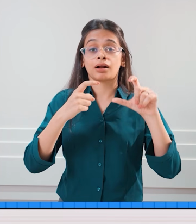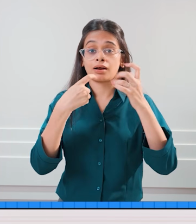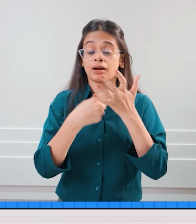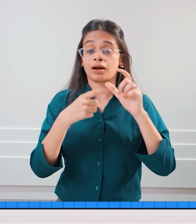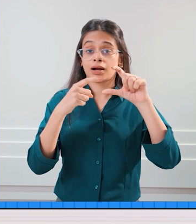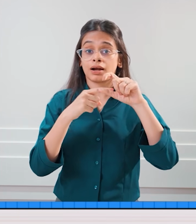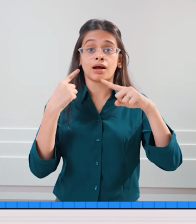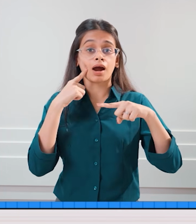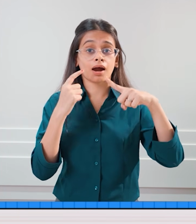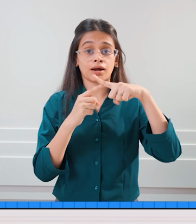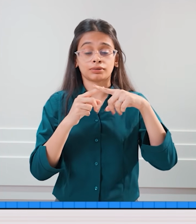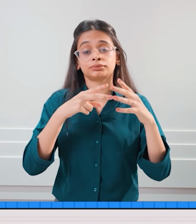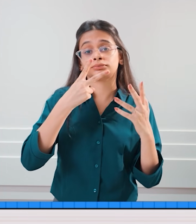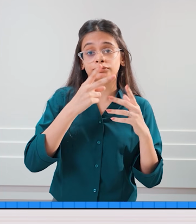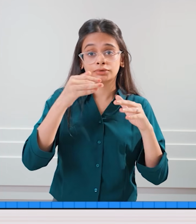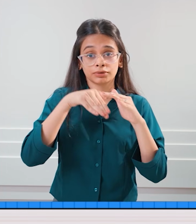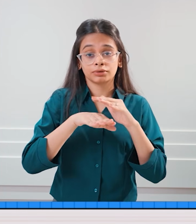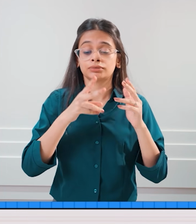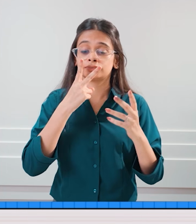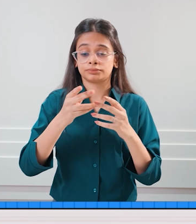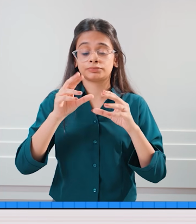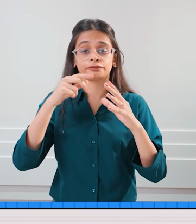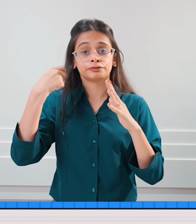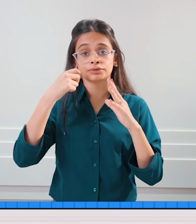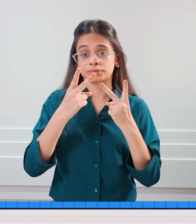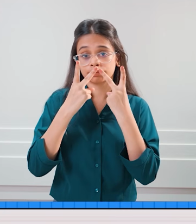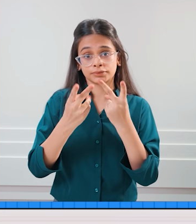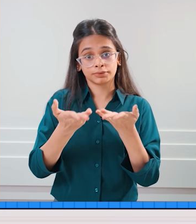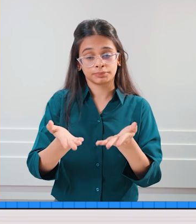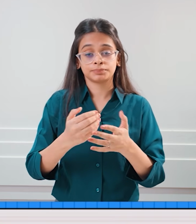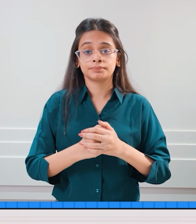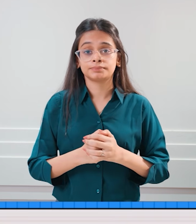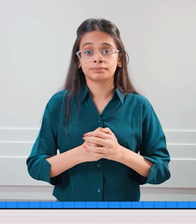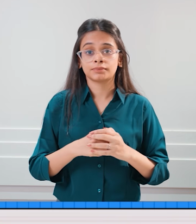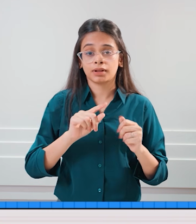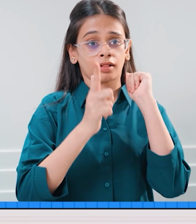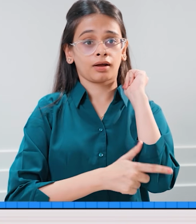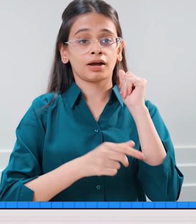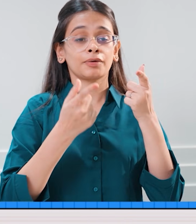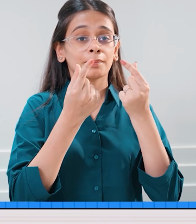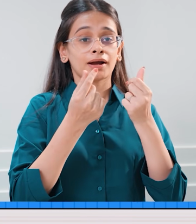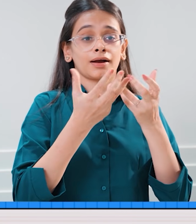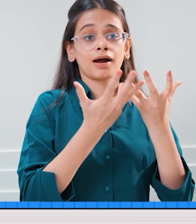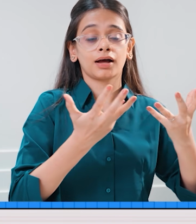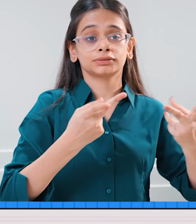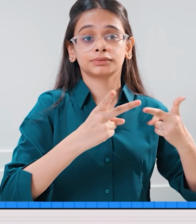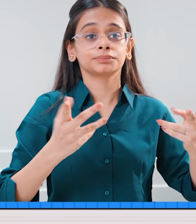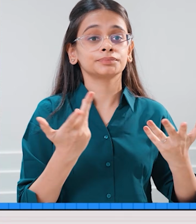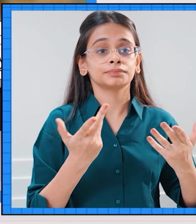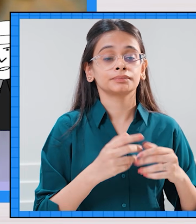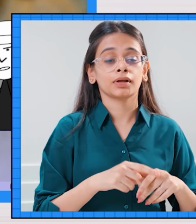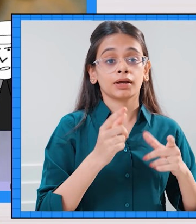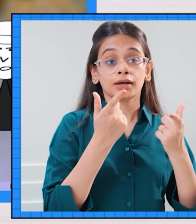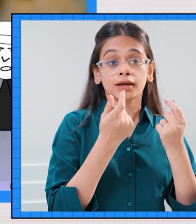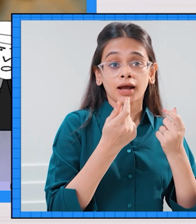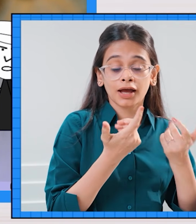I would suggest you check out our video on REIT where I've discussed REITs in depth. Lastly, let's talk about financial assets. Assets that